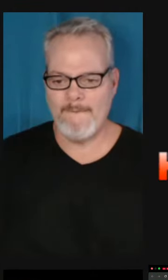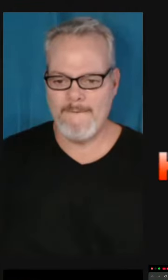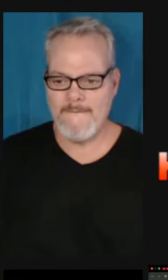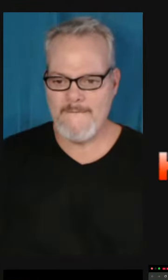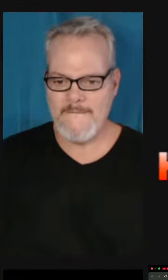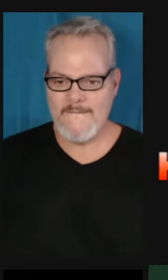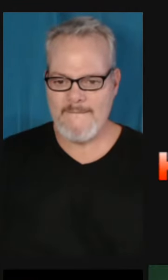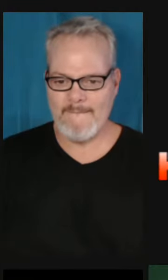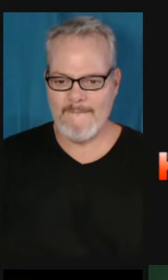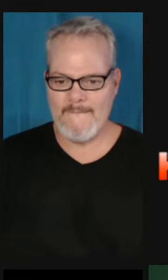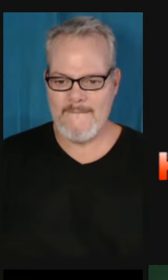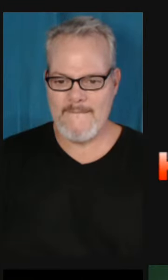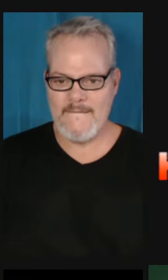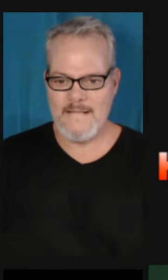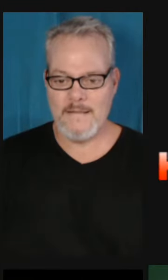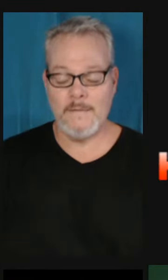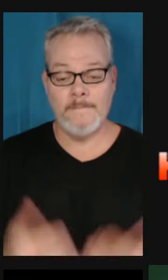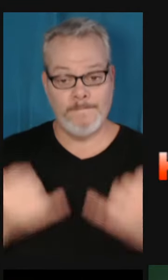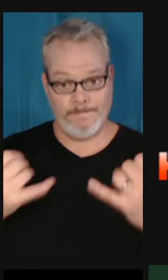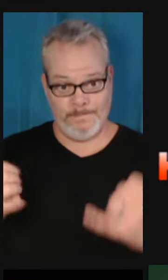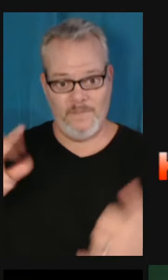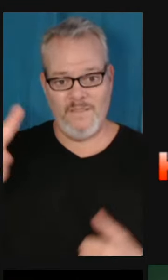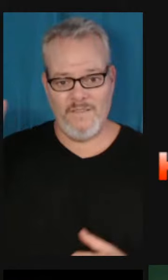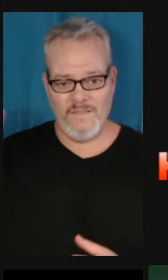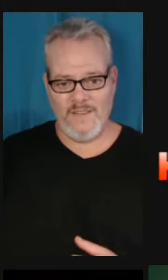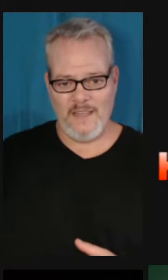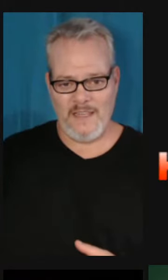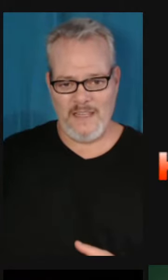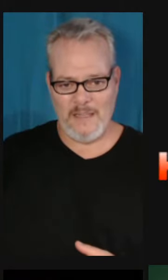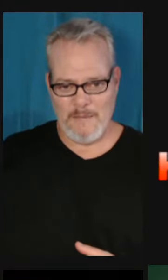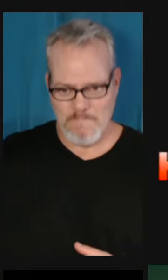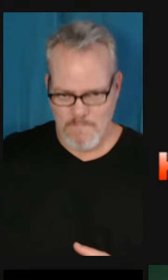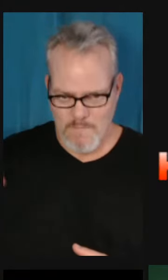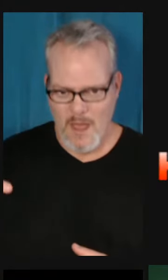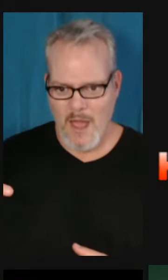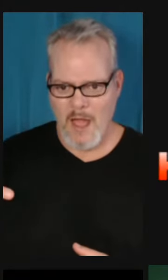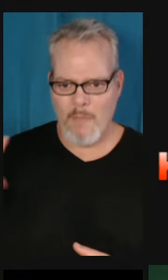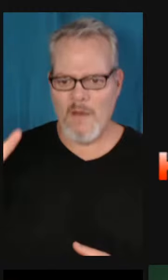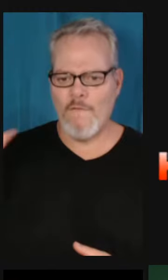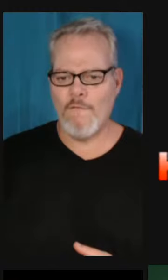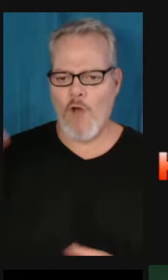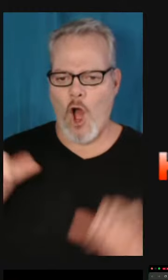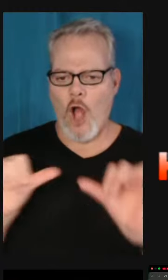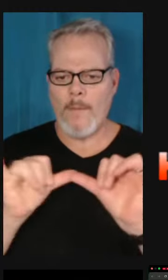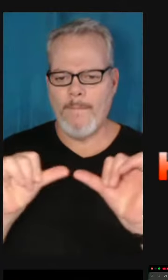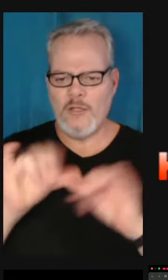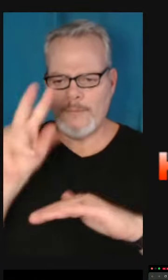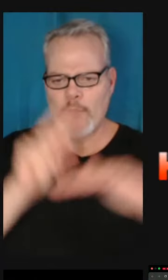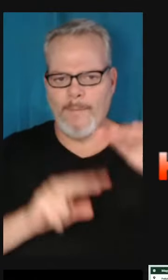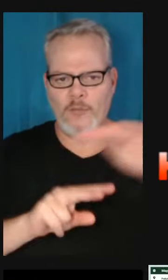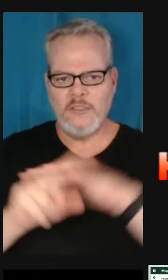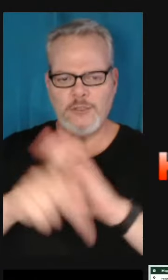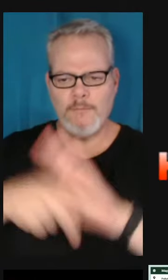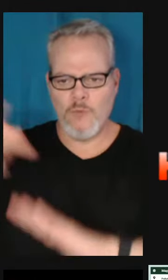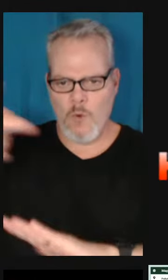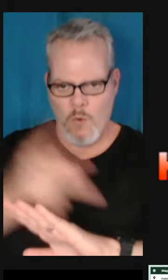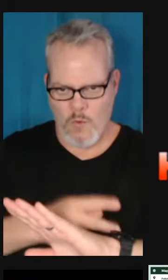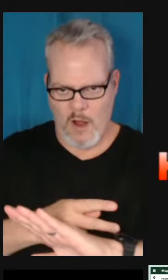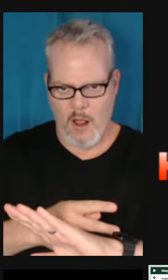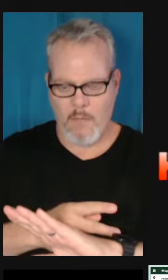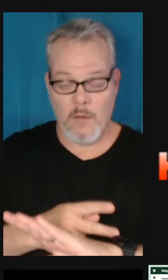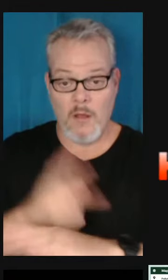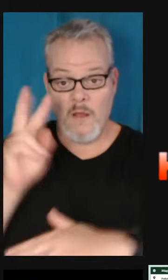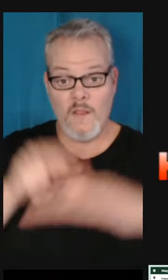like to turn to the VMAP, VOG Measurement and Prediction Program, and their VOG